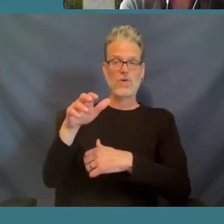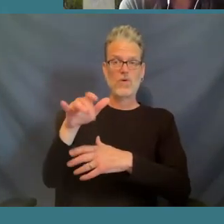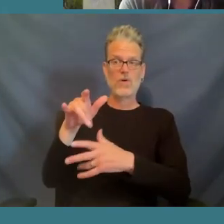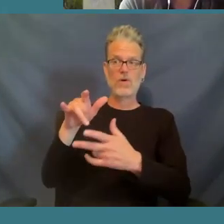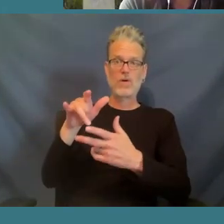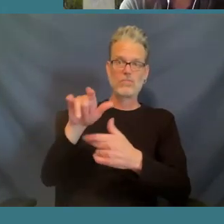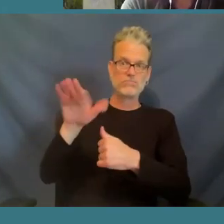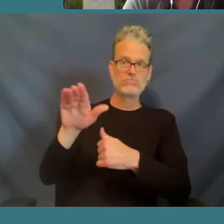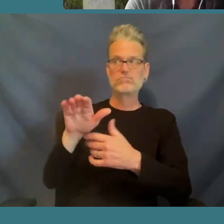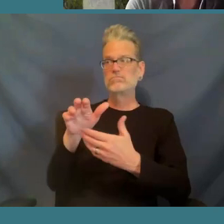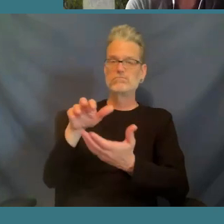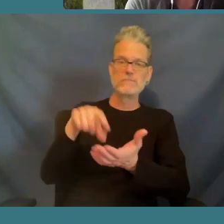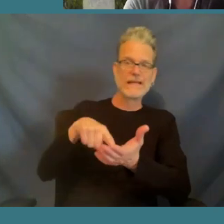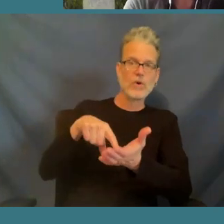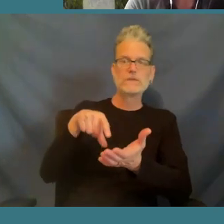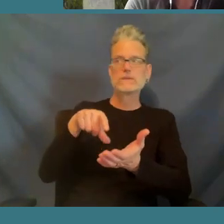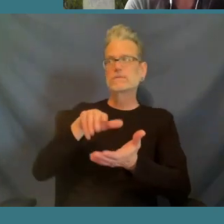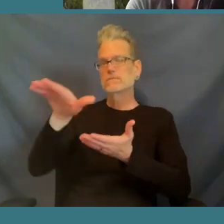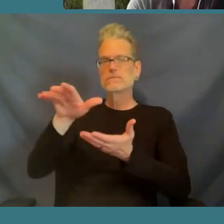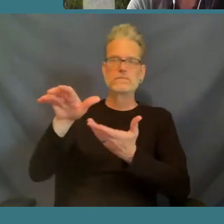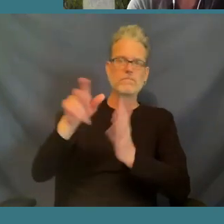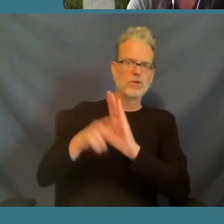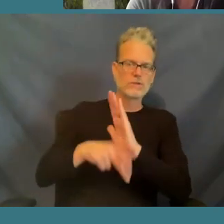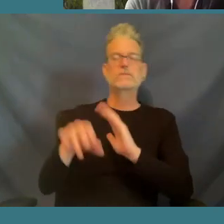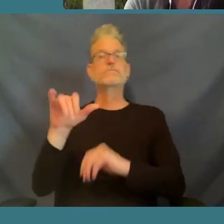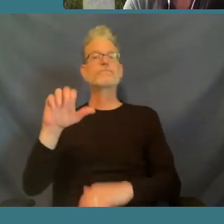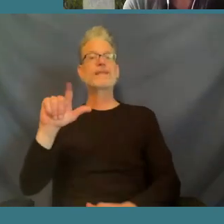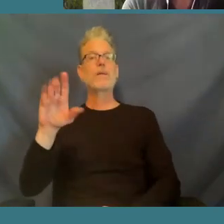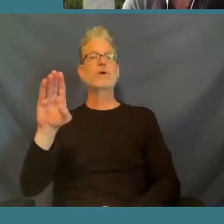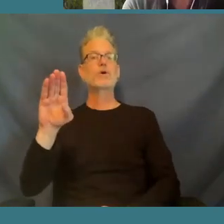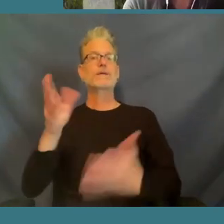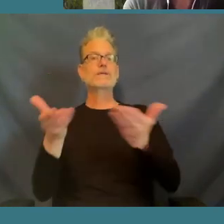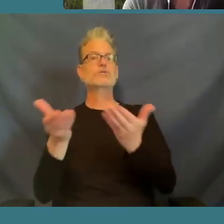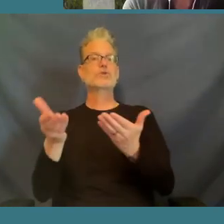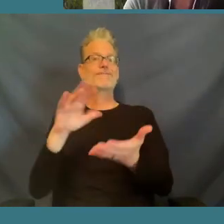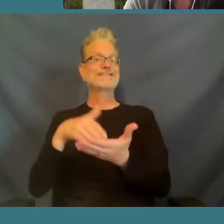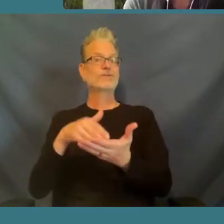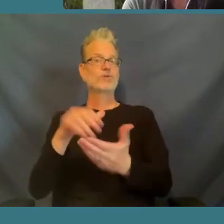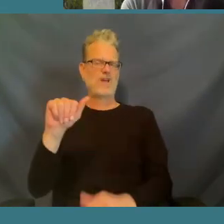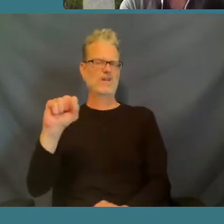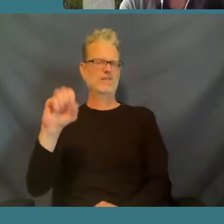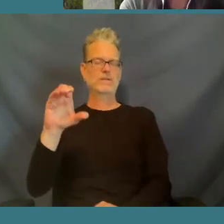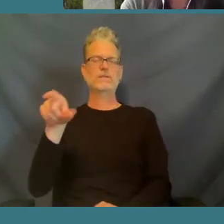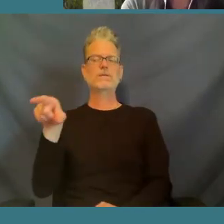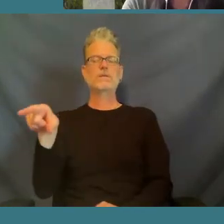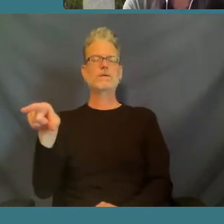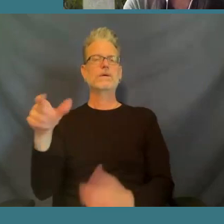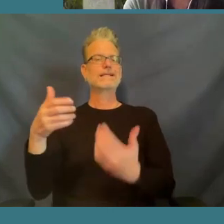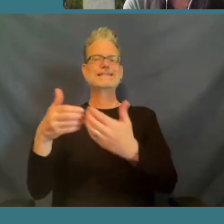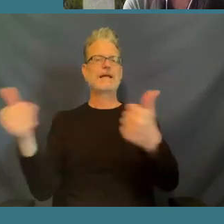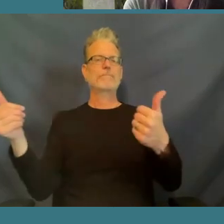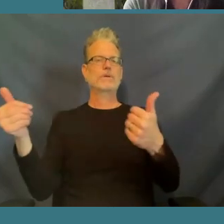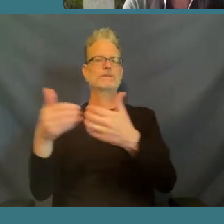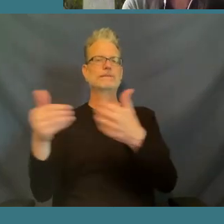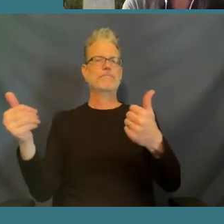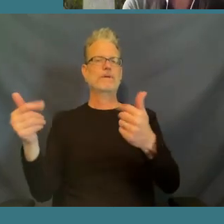processes. So these processes that the Albuquerque Service Center, or ASC, manages are separate from anything your grants